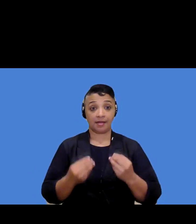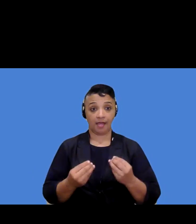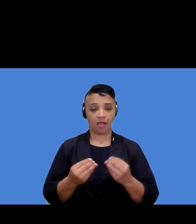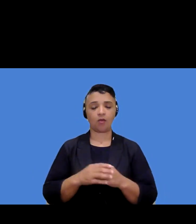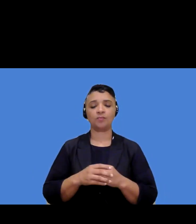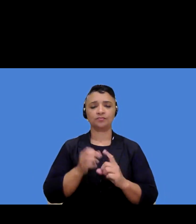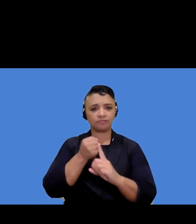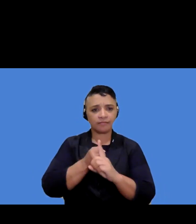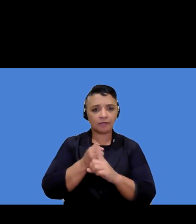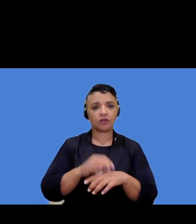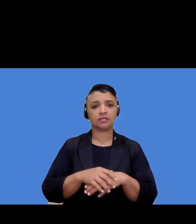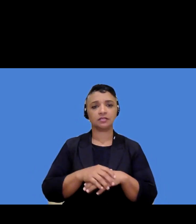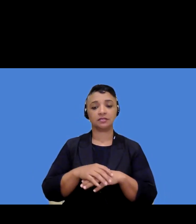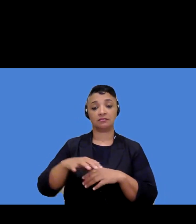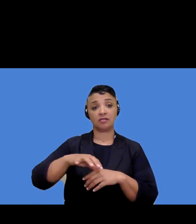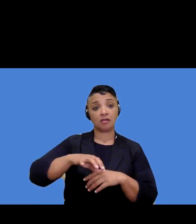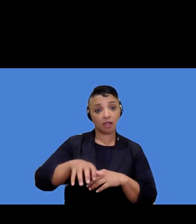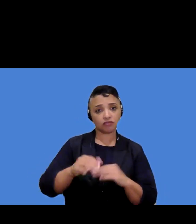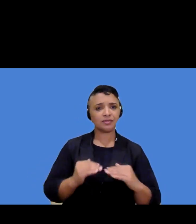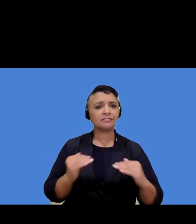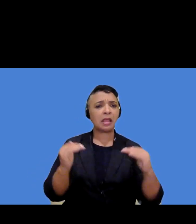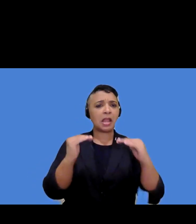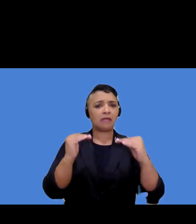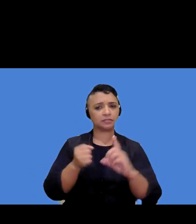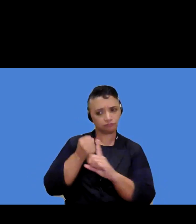provincial, and local government levels.